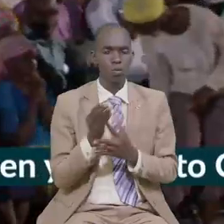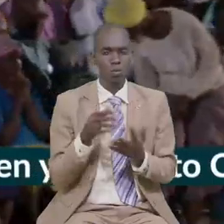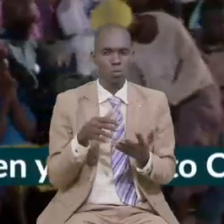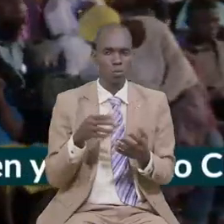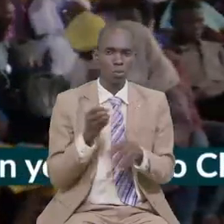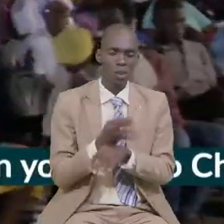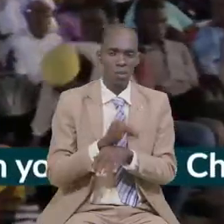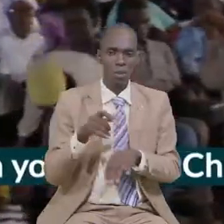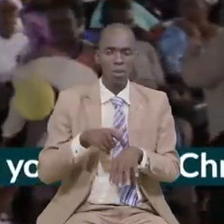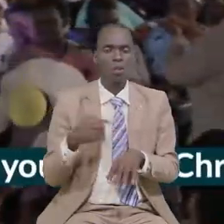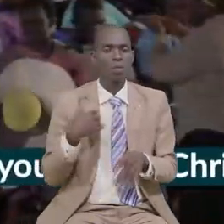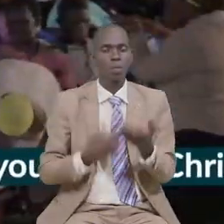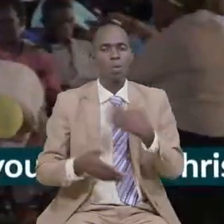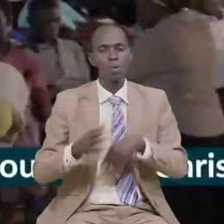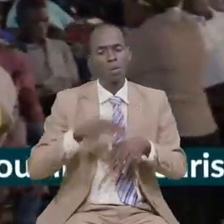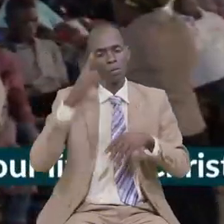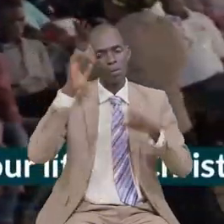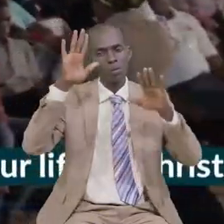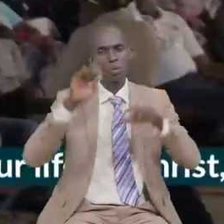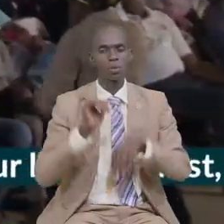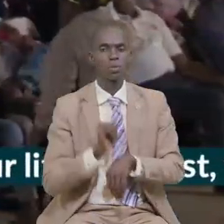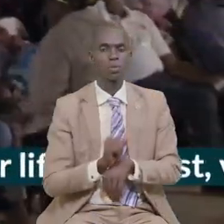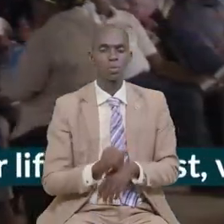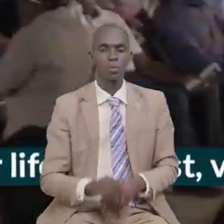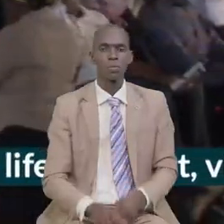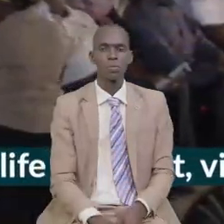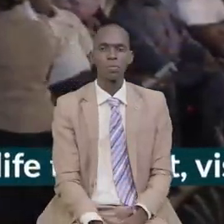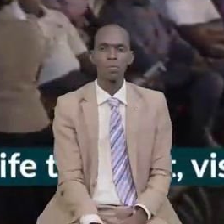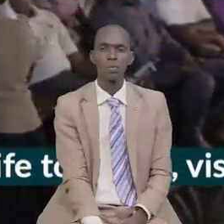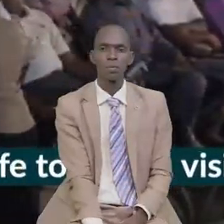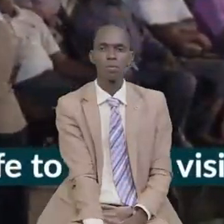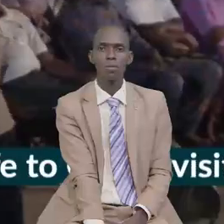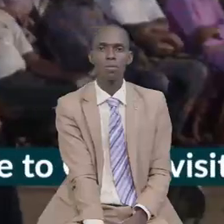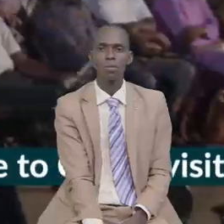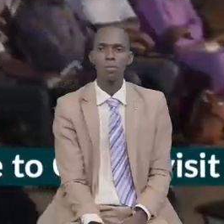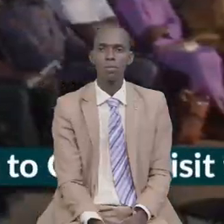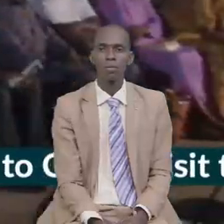for the miracle healing.